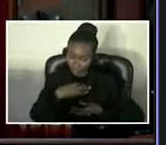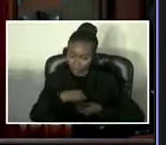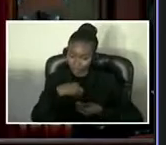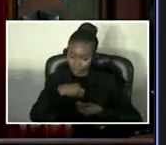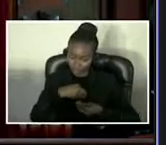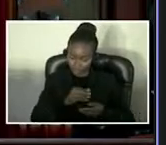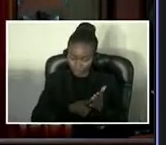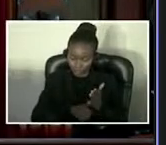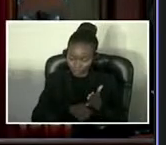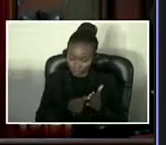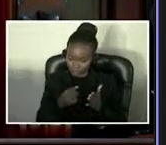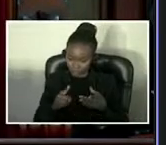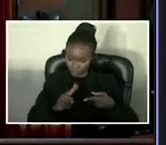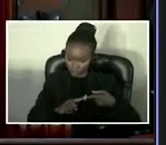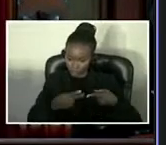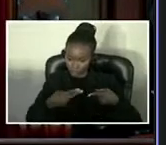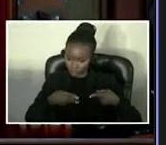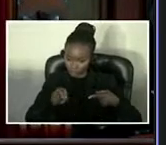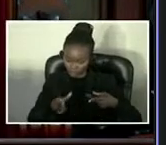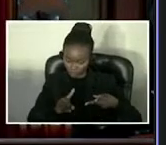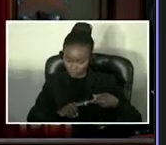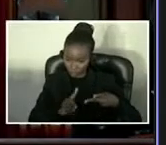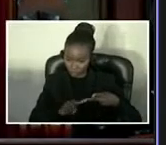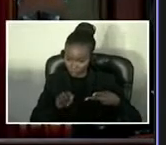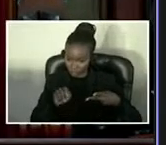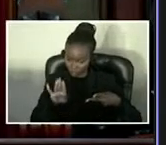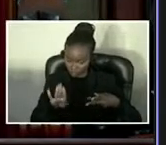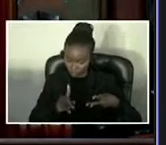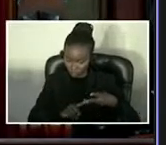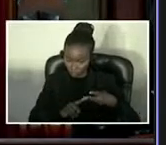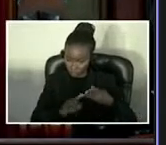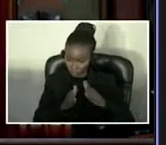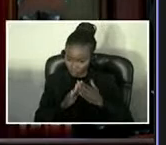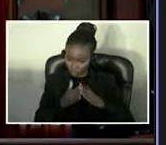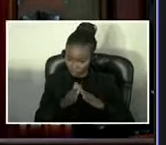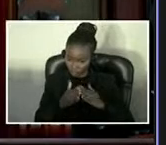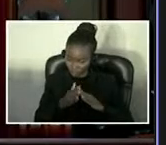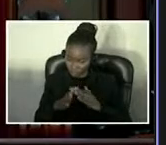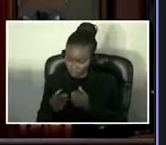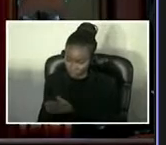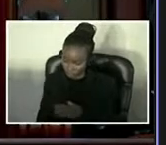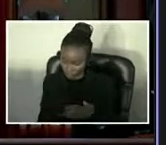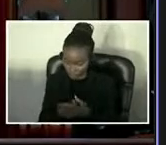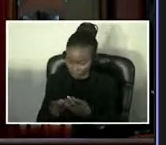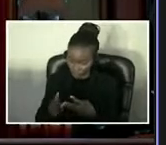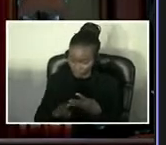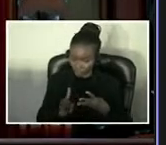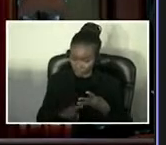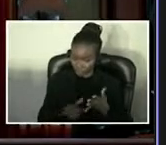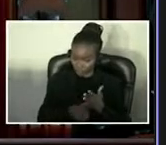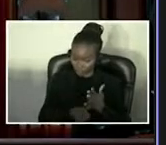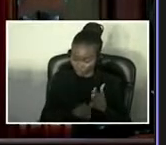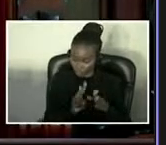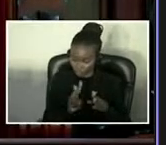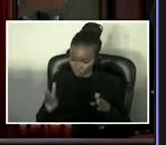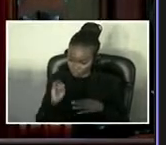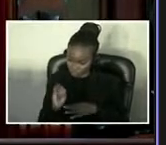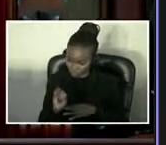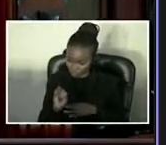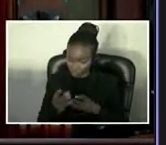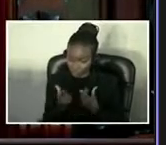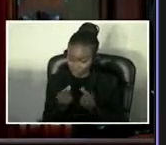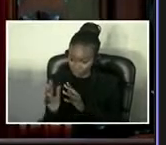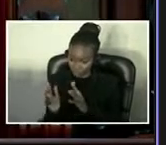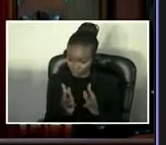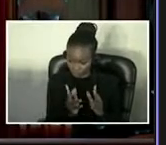hiv tb malaria community outreach and hpv vaccine grant this was done with carry through from compensation of